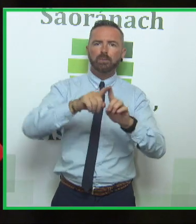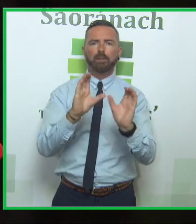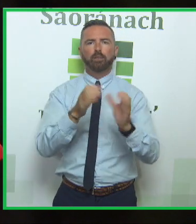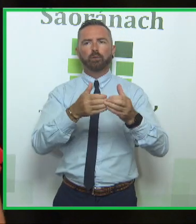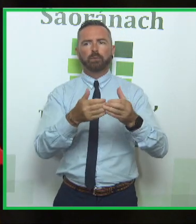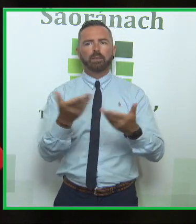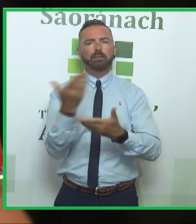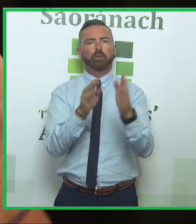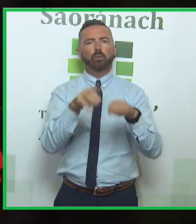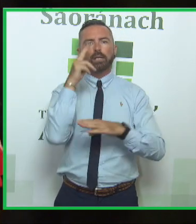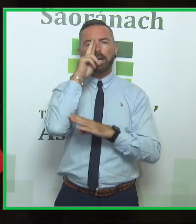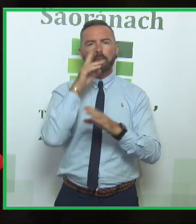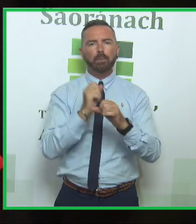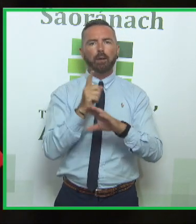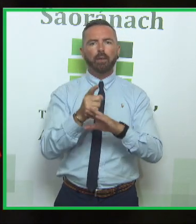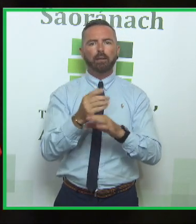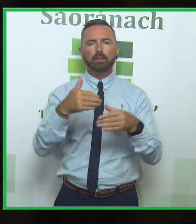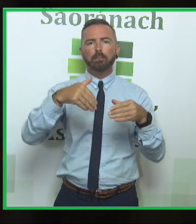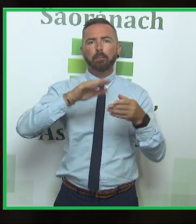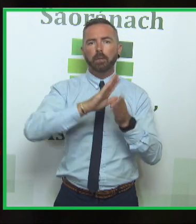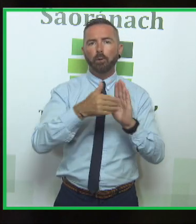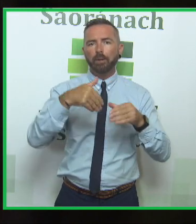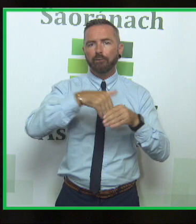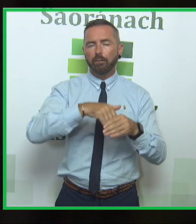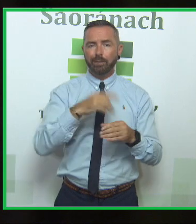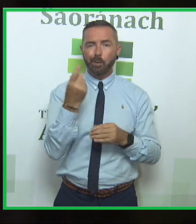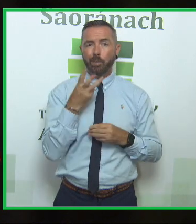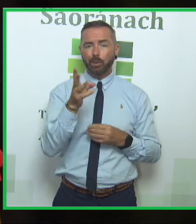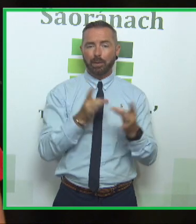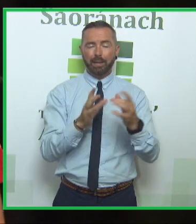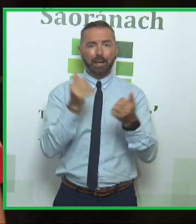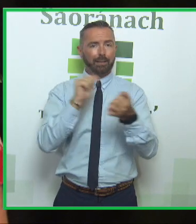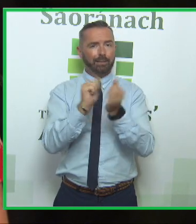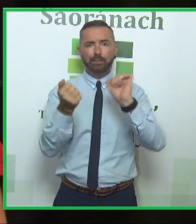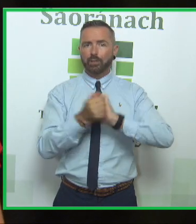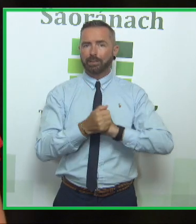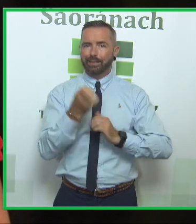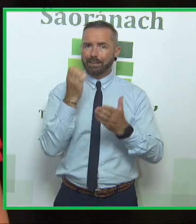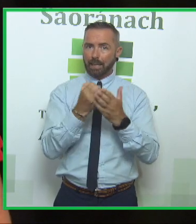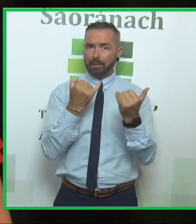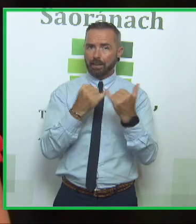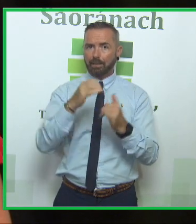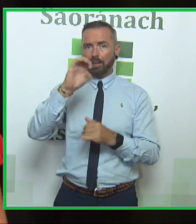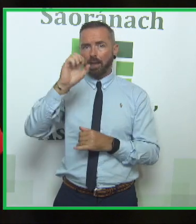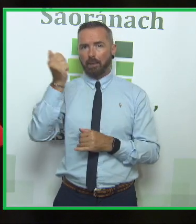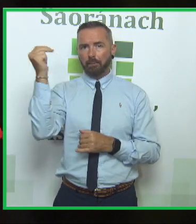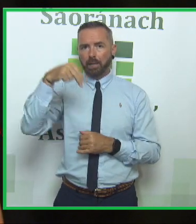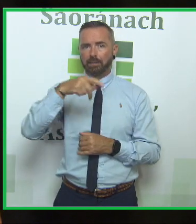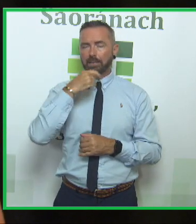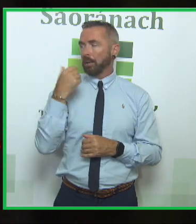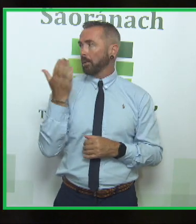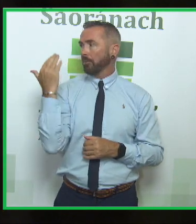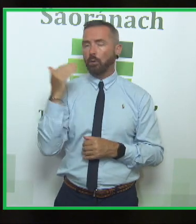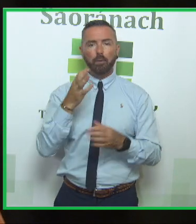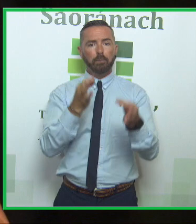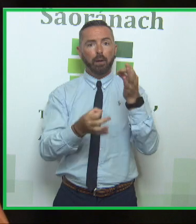talk to your neighbours about it, get involved, because that's the only way we're going to make a real difference. Exactly as Eamon said, you know,